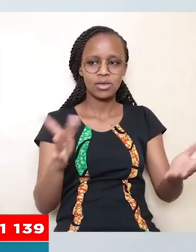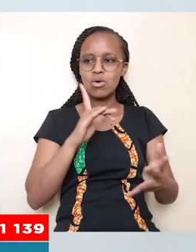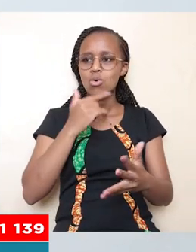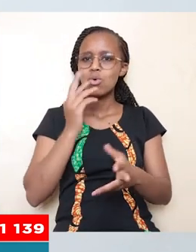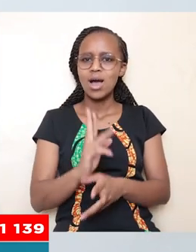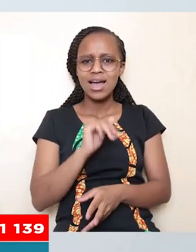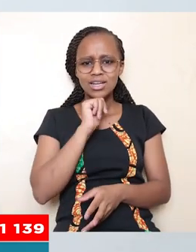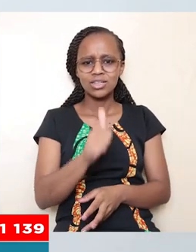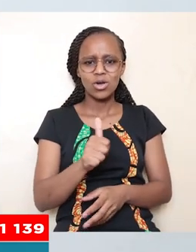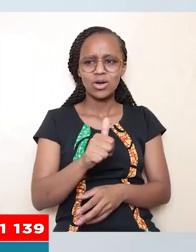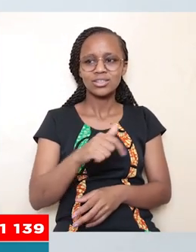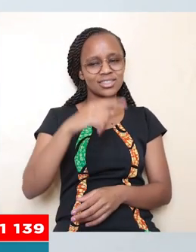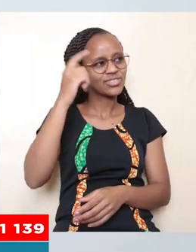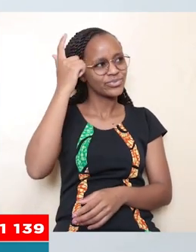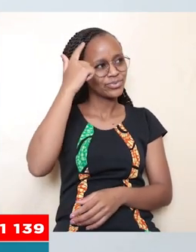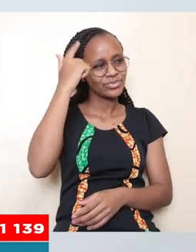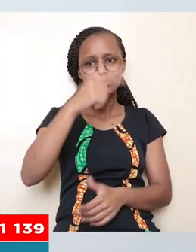who are not straight.